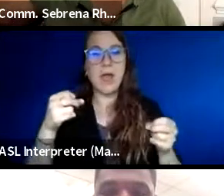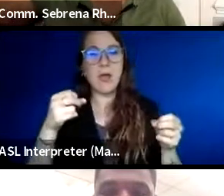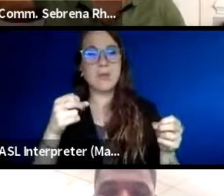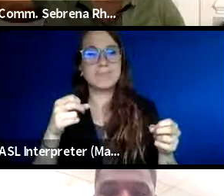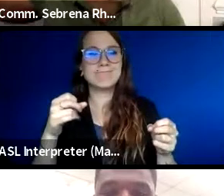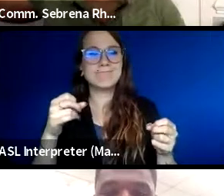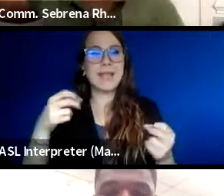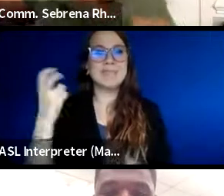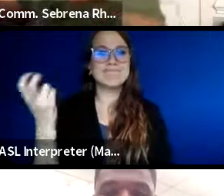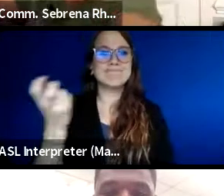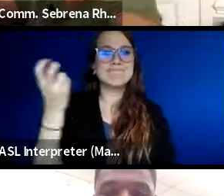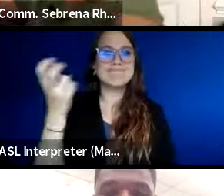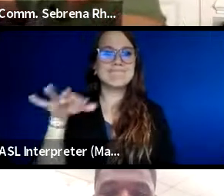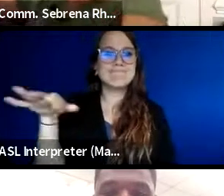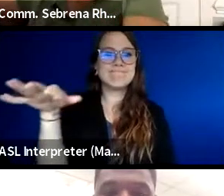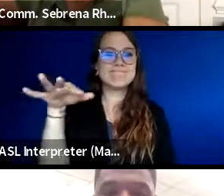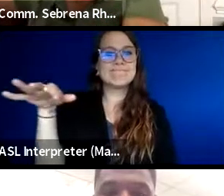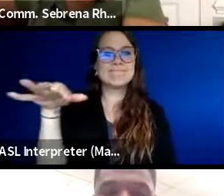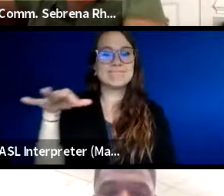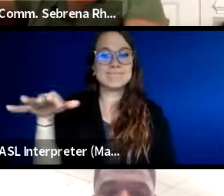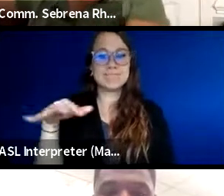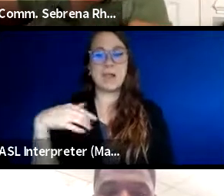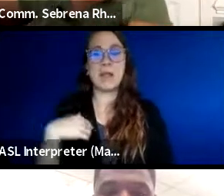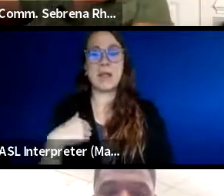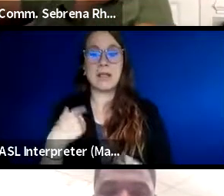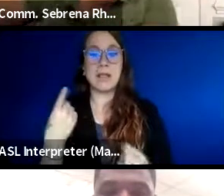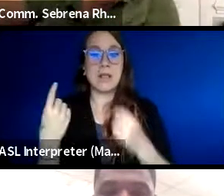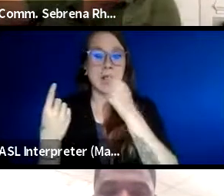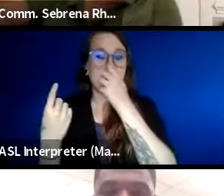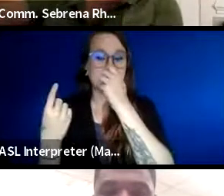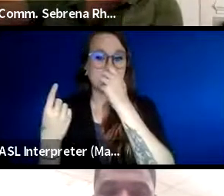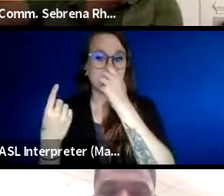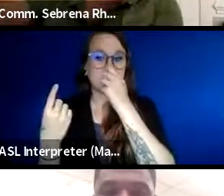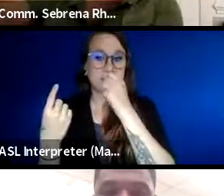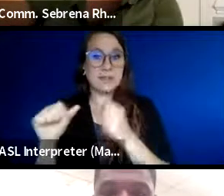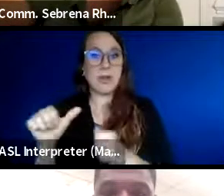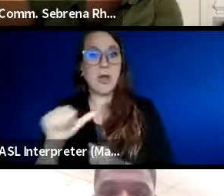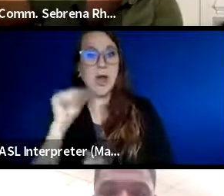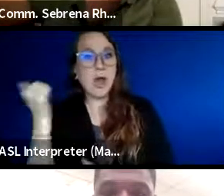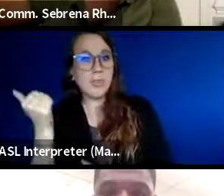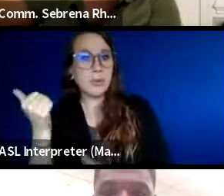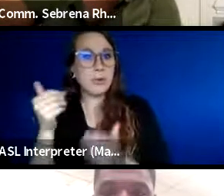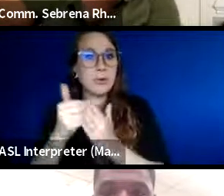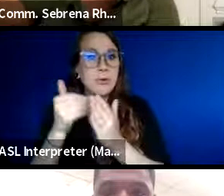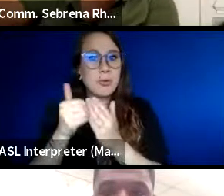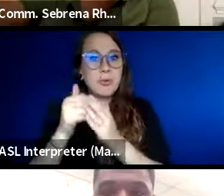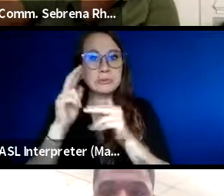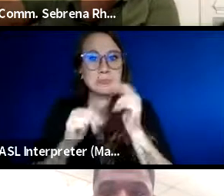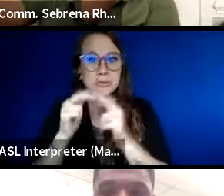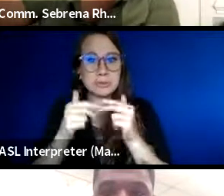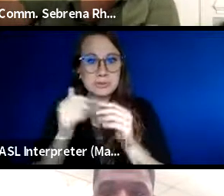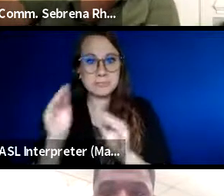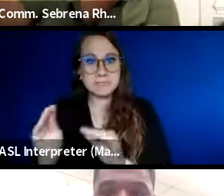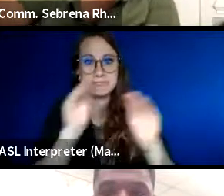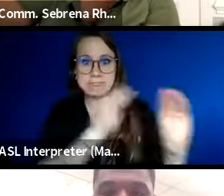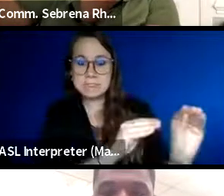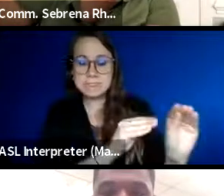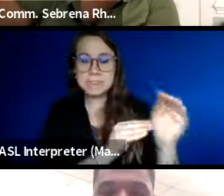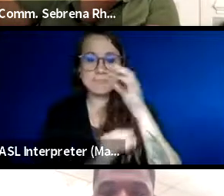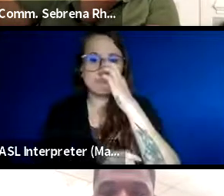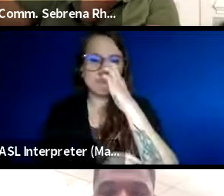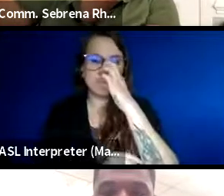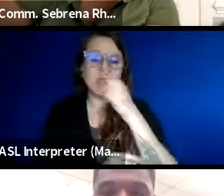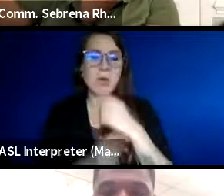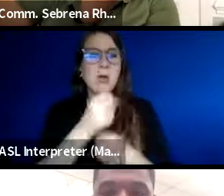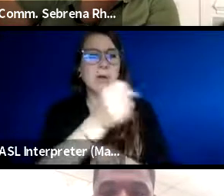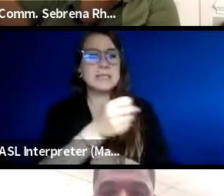action plan to engage those that have moved from the Starburst to other close by buildings? Yeah, so displacement